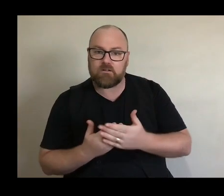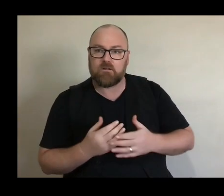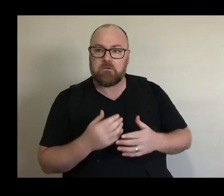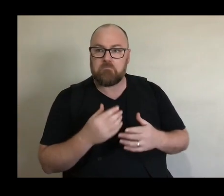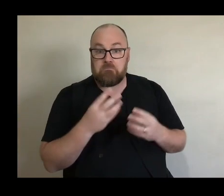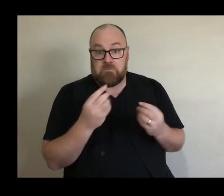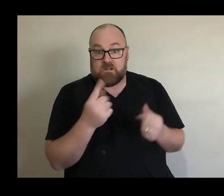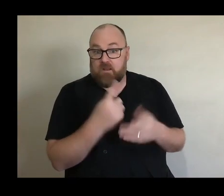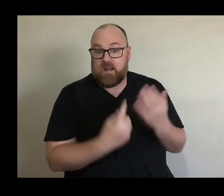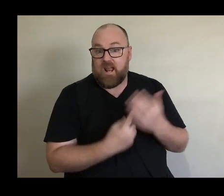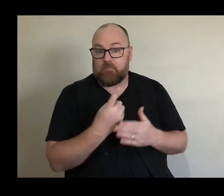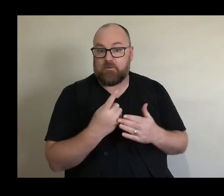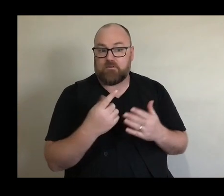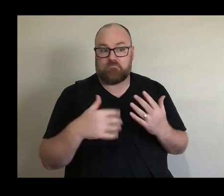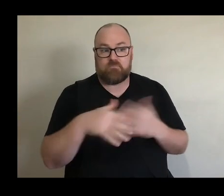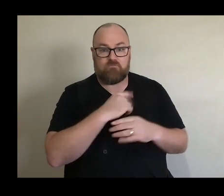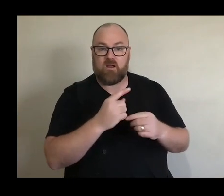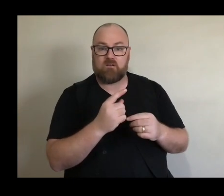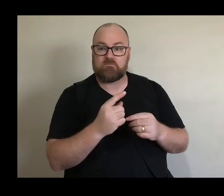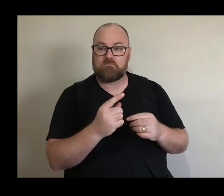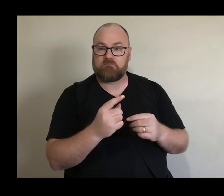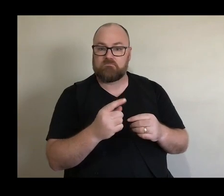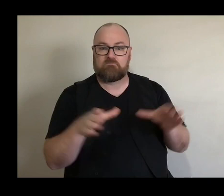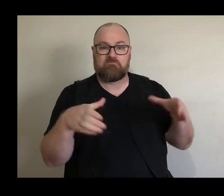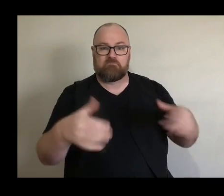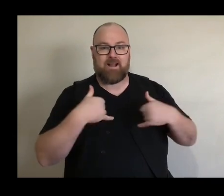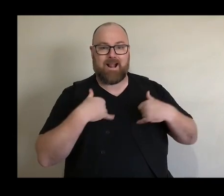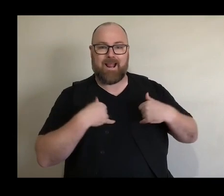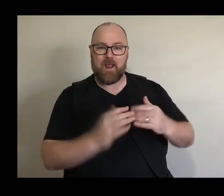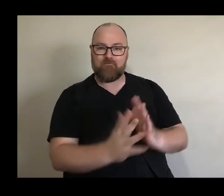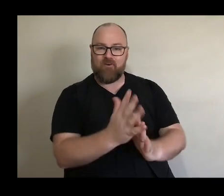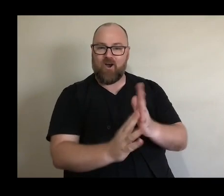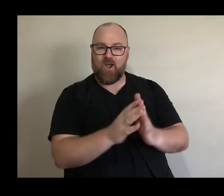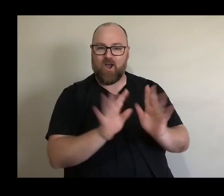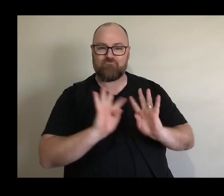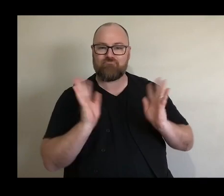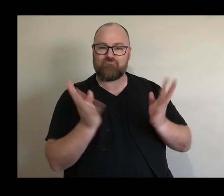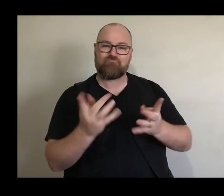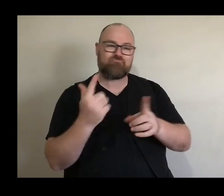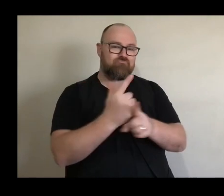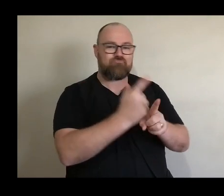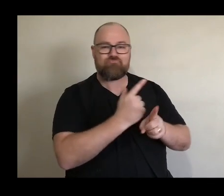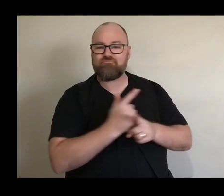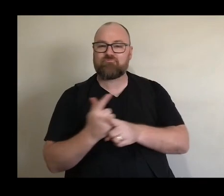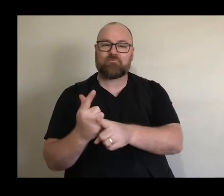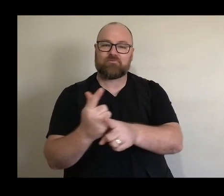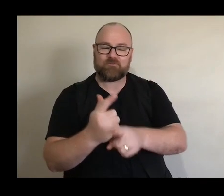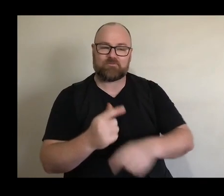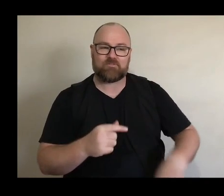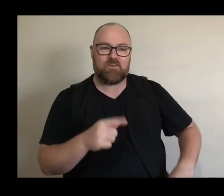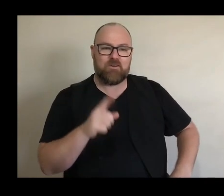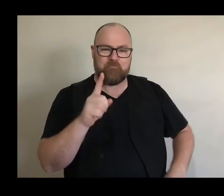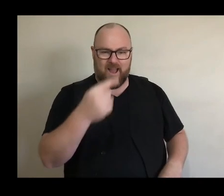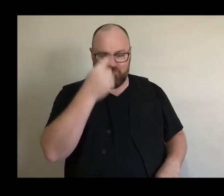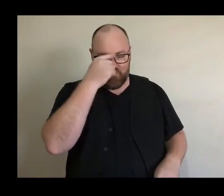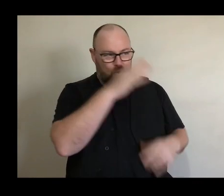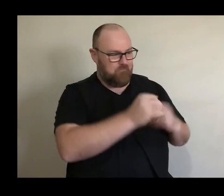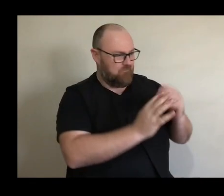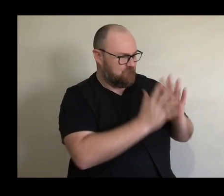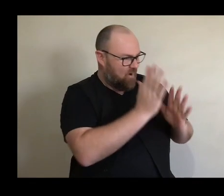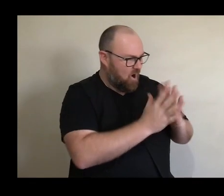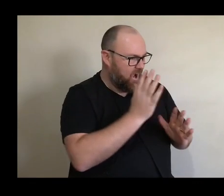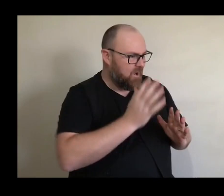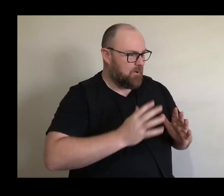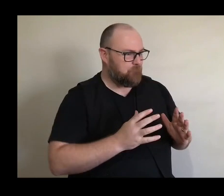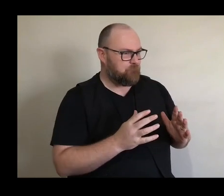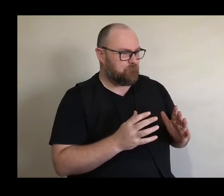right? But to think about fire, fire practicing, fire, cultural burning, cool burning, fire